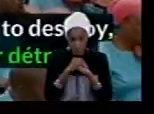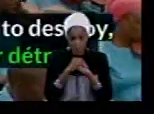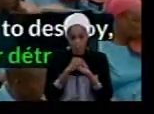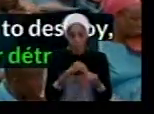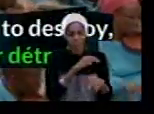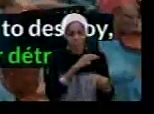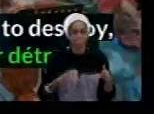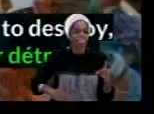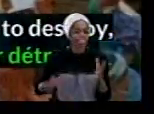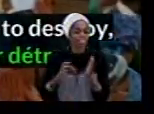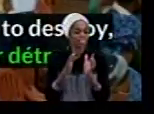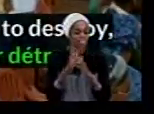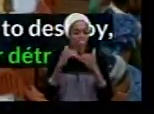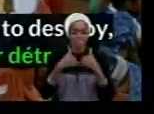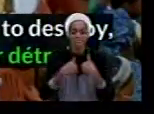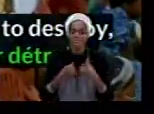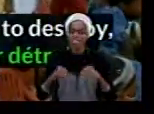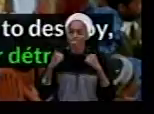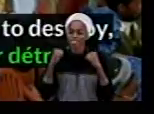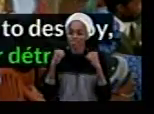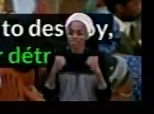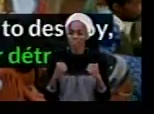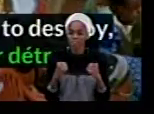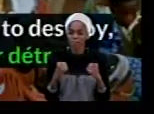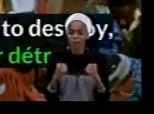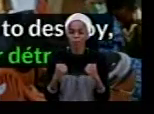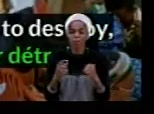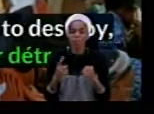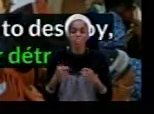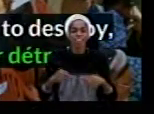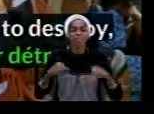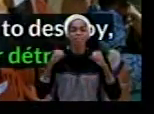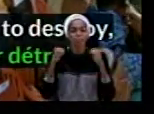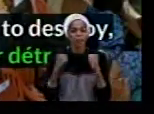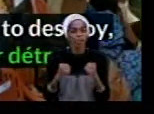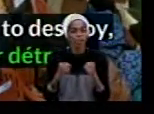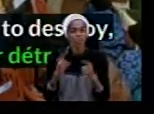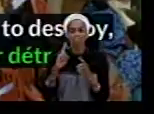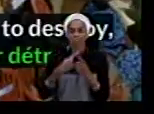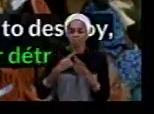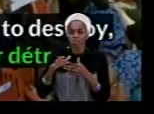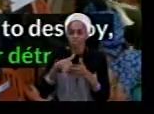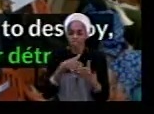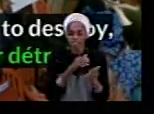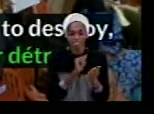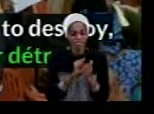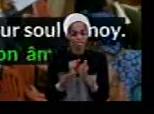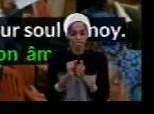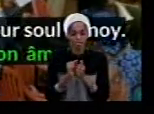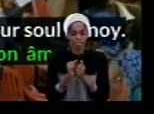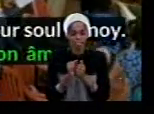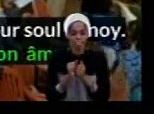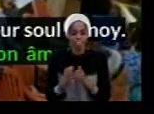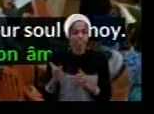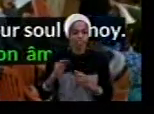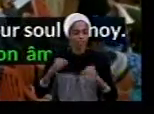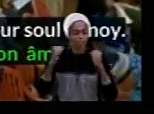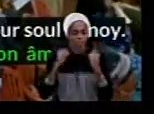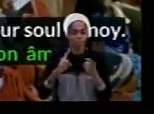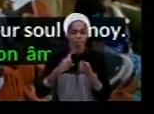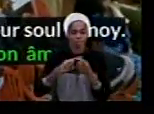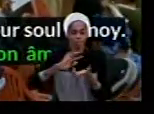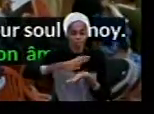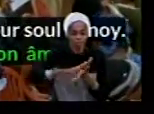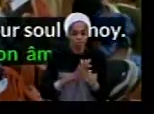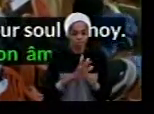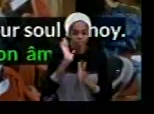adore. Christ Jesus hearts the power to destroy,